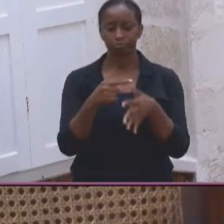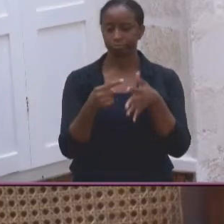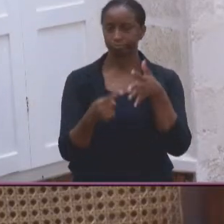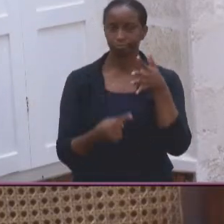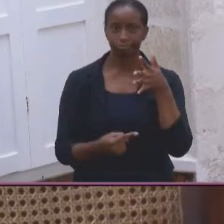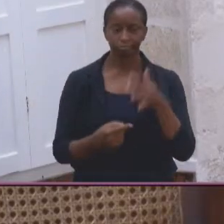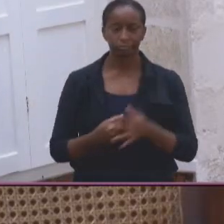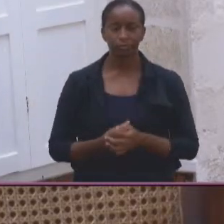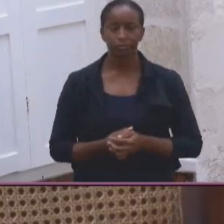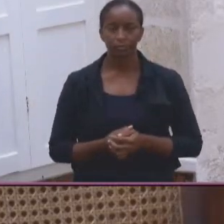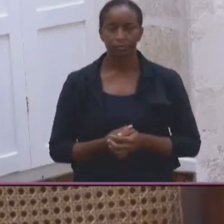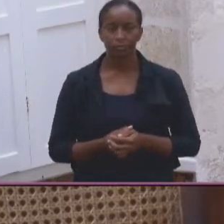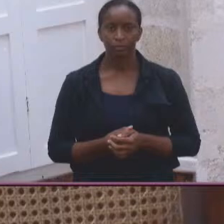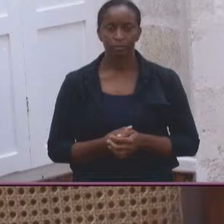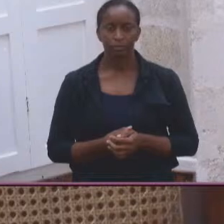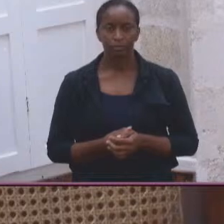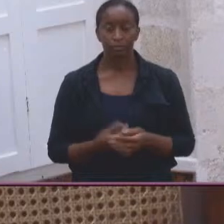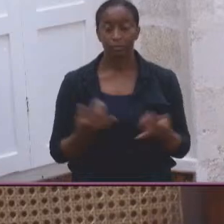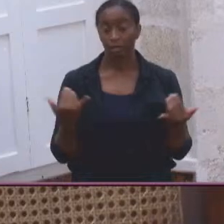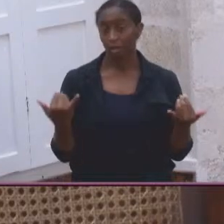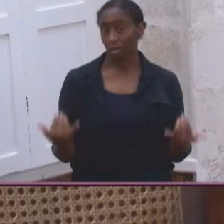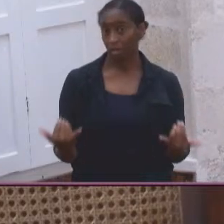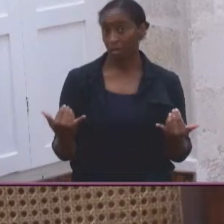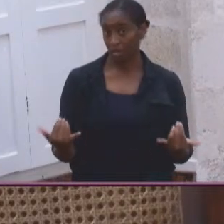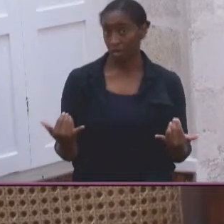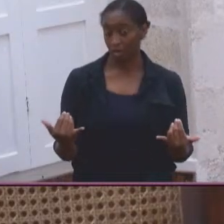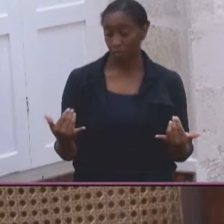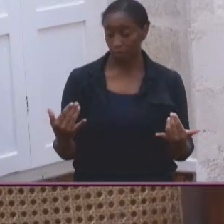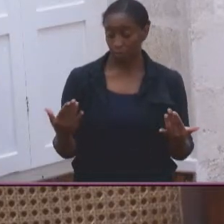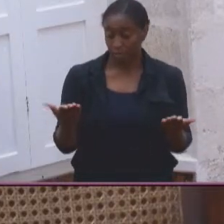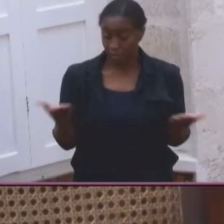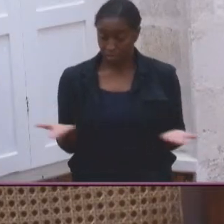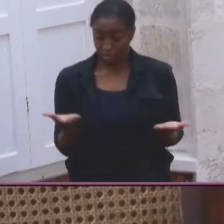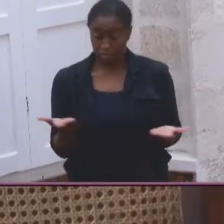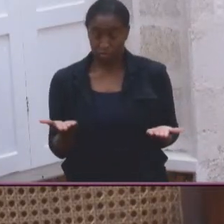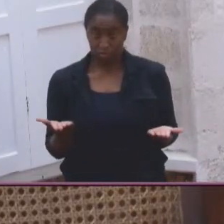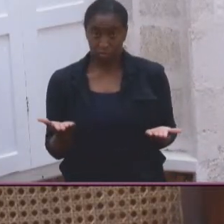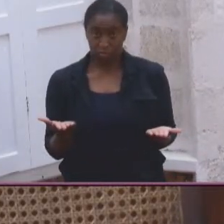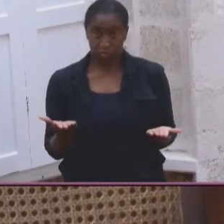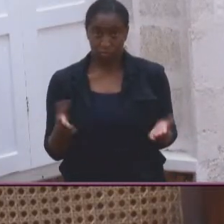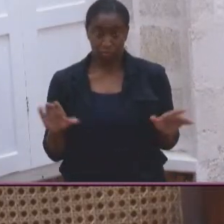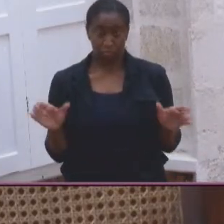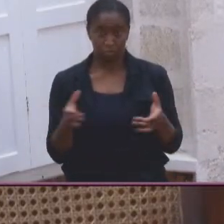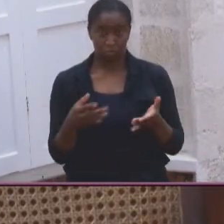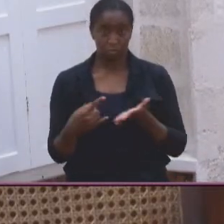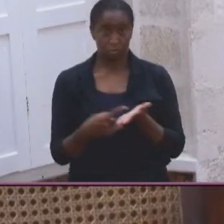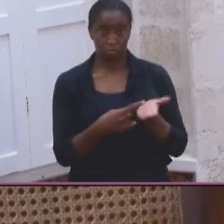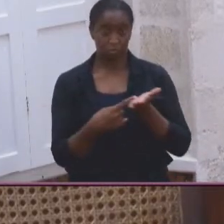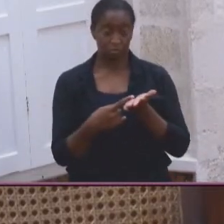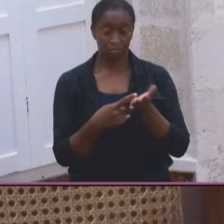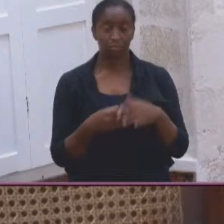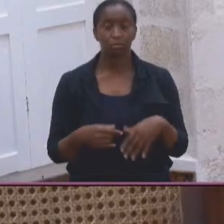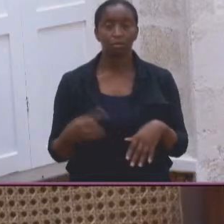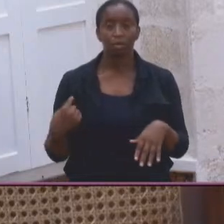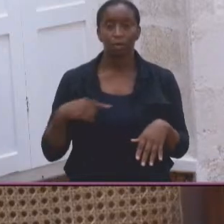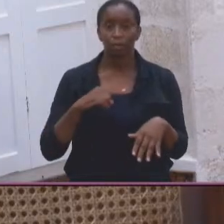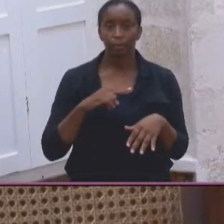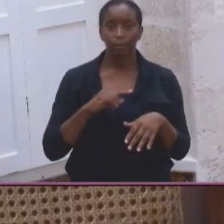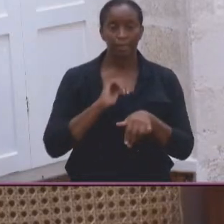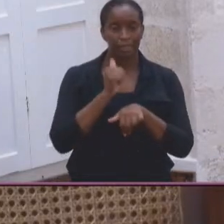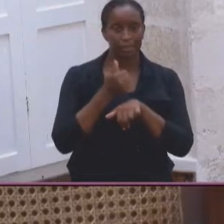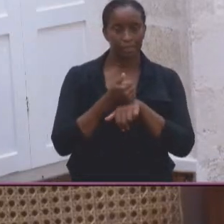today the 59th sitting, by my estimation, we have passed approximately